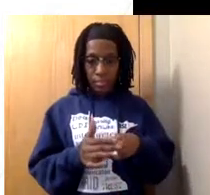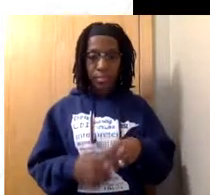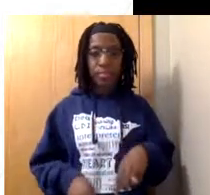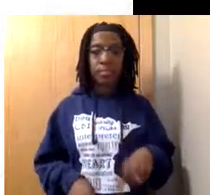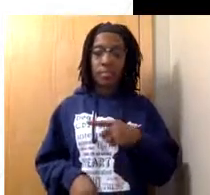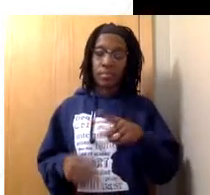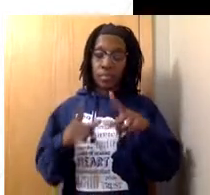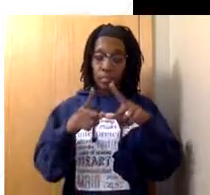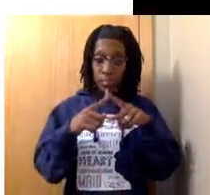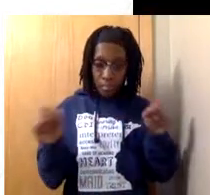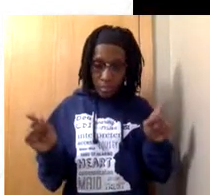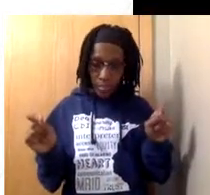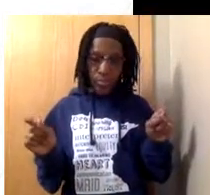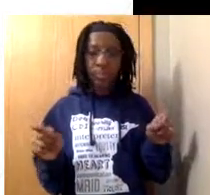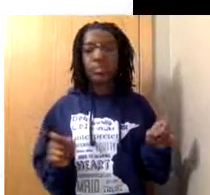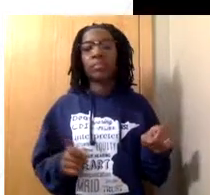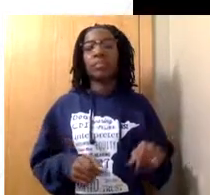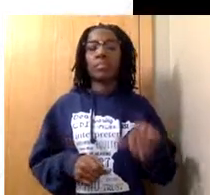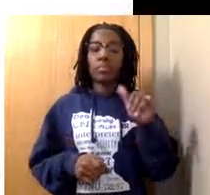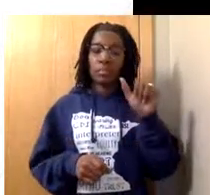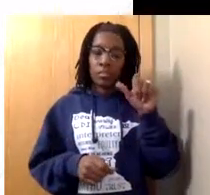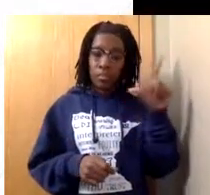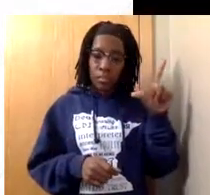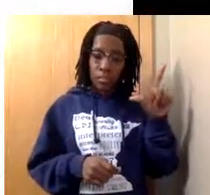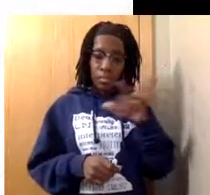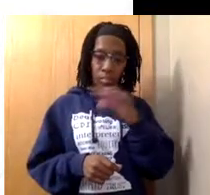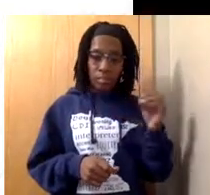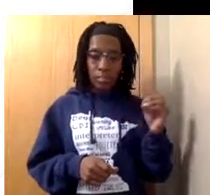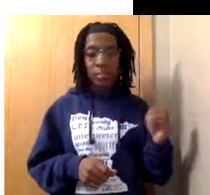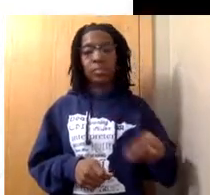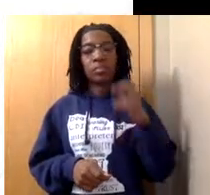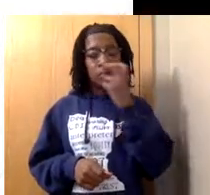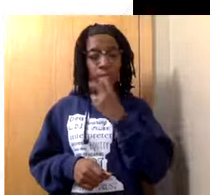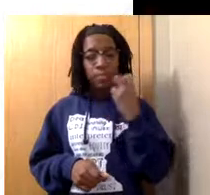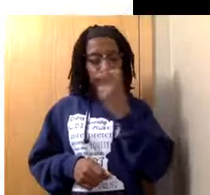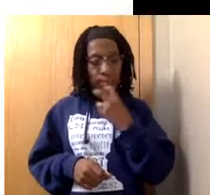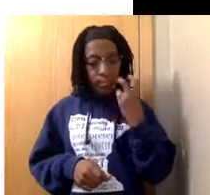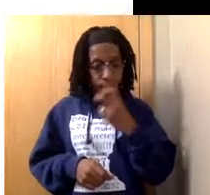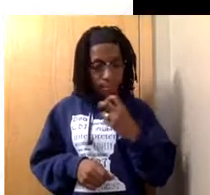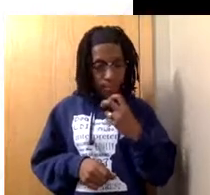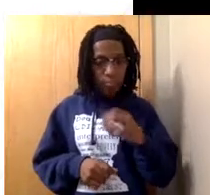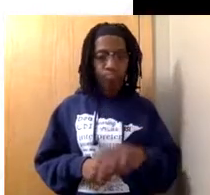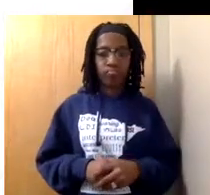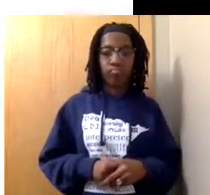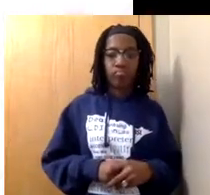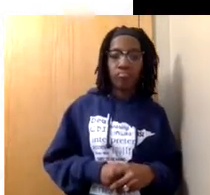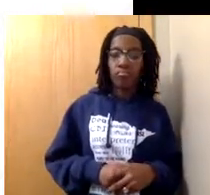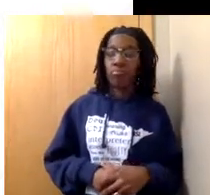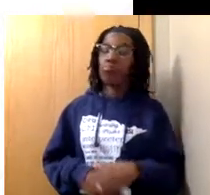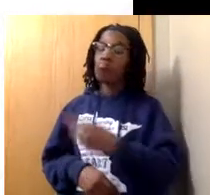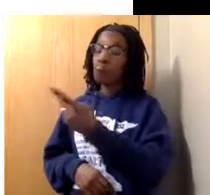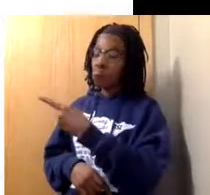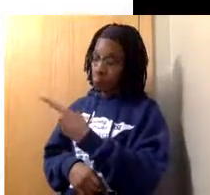Her language type is ASL and lip reading.